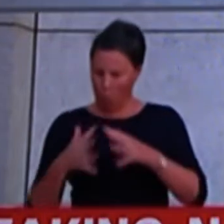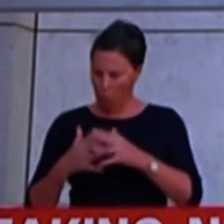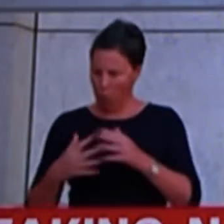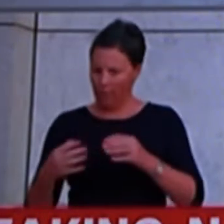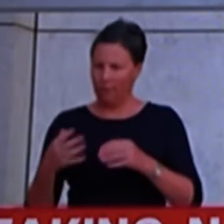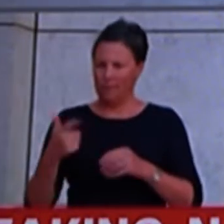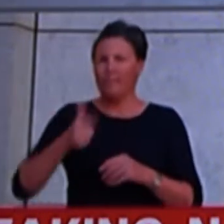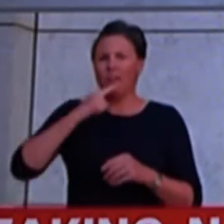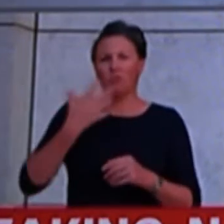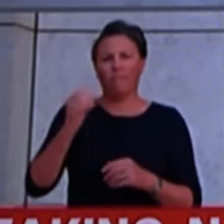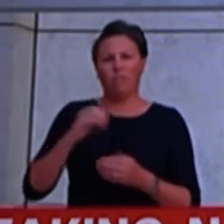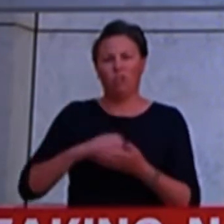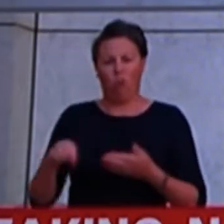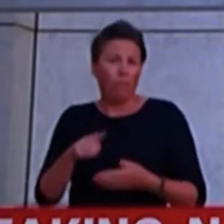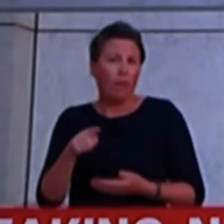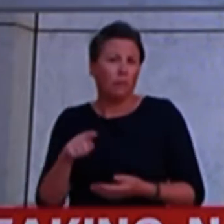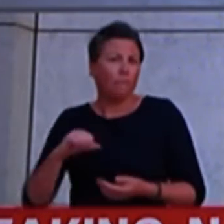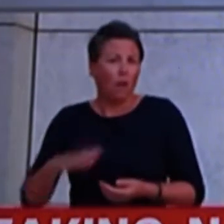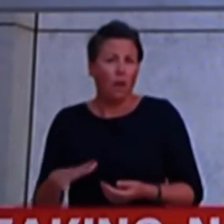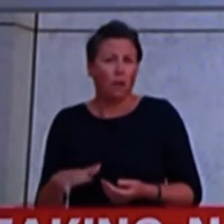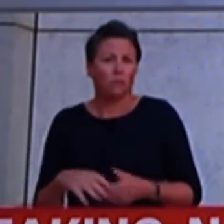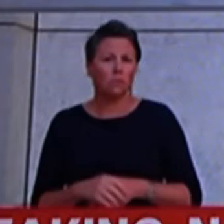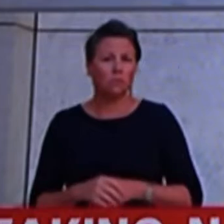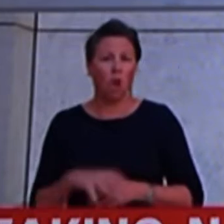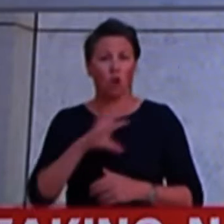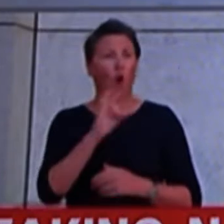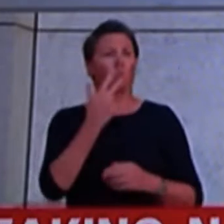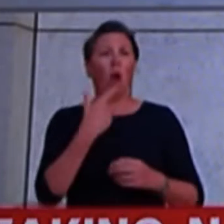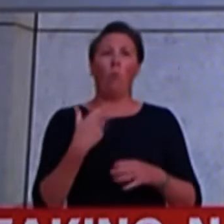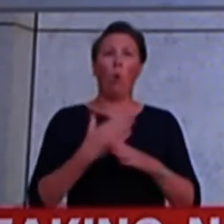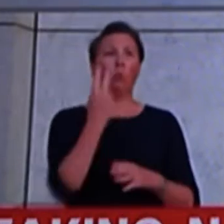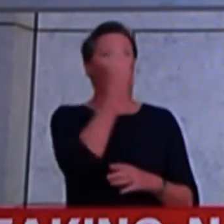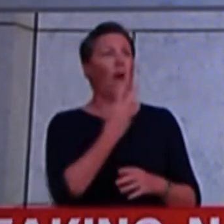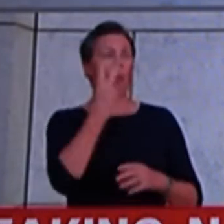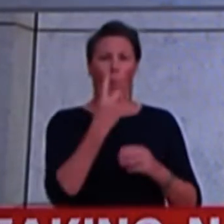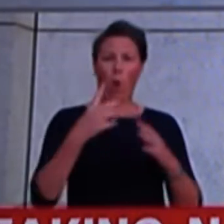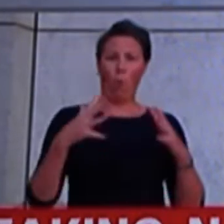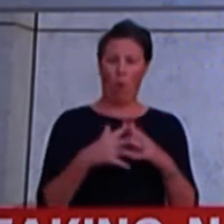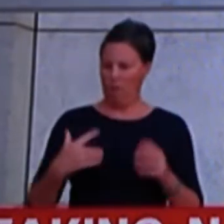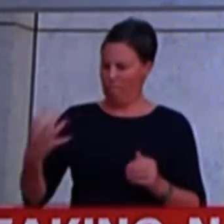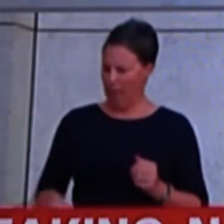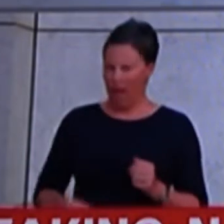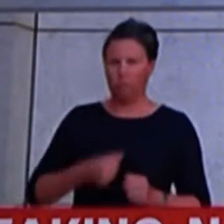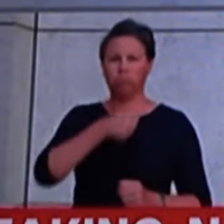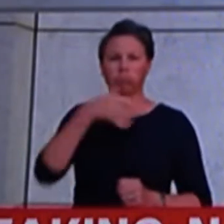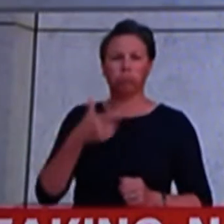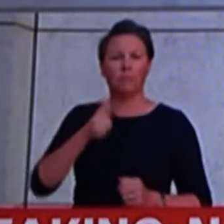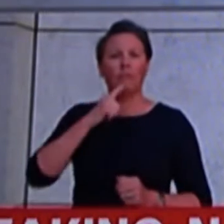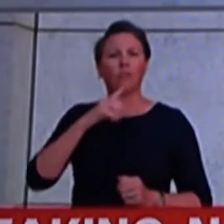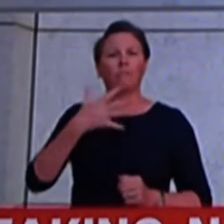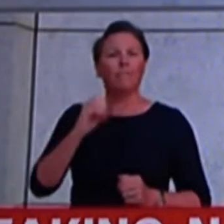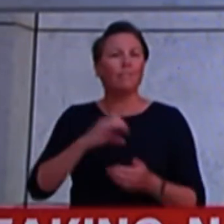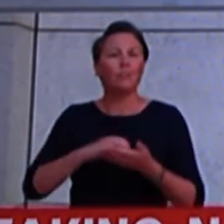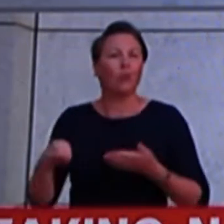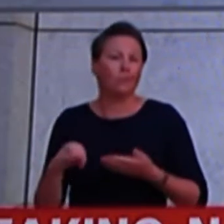not an unreasonable request, that someone would work the hours that they're being paid for. That is being paid by the employer, but obviously that is